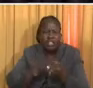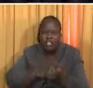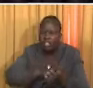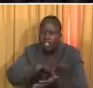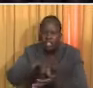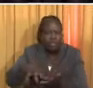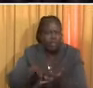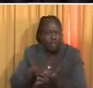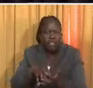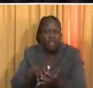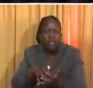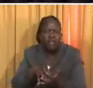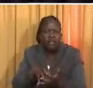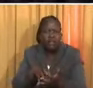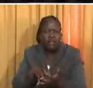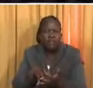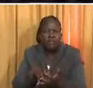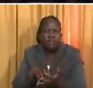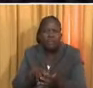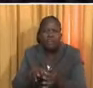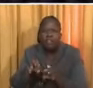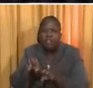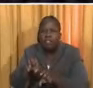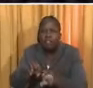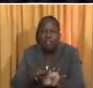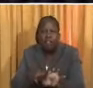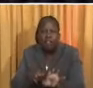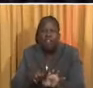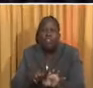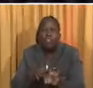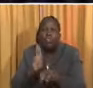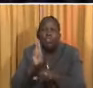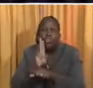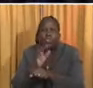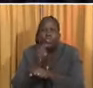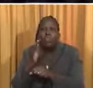amputate, and rough mutilation.